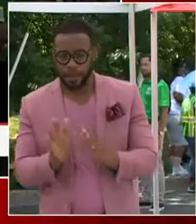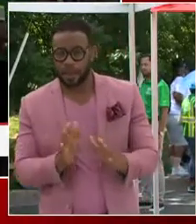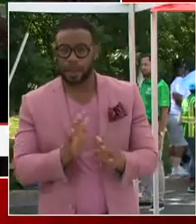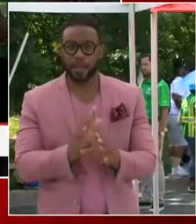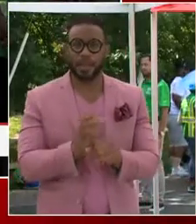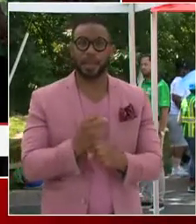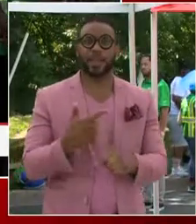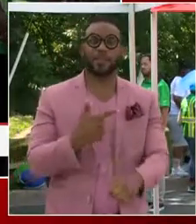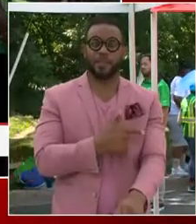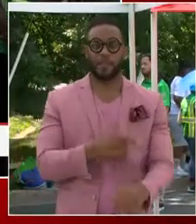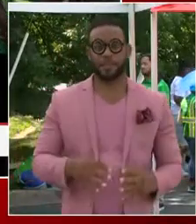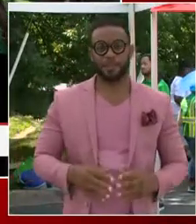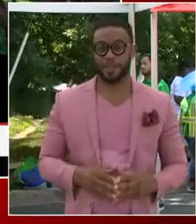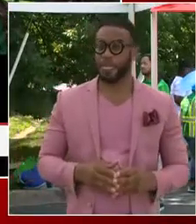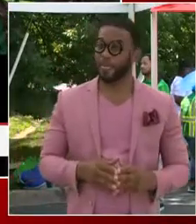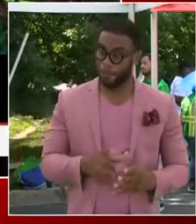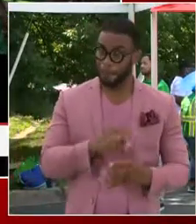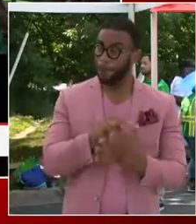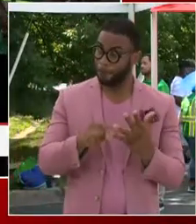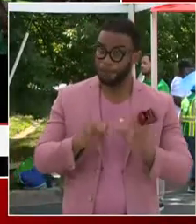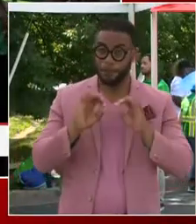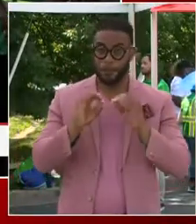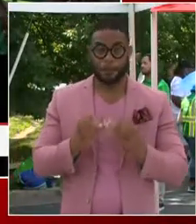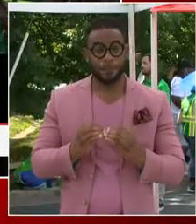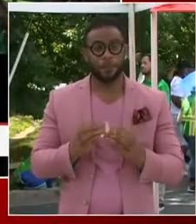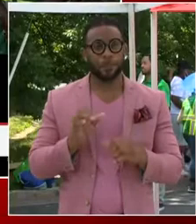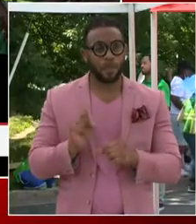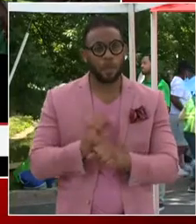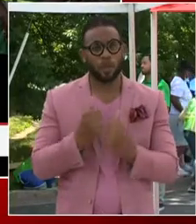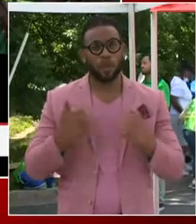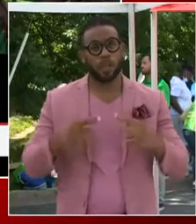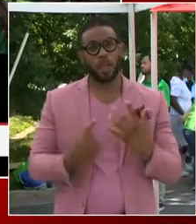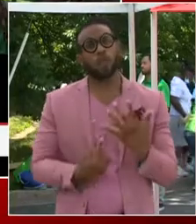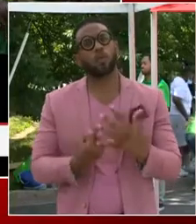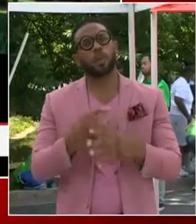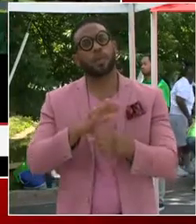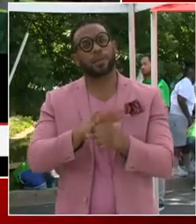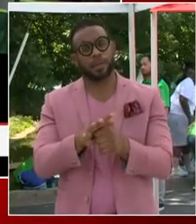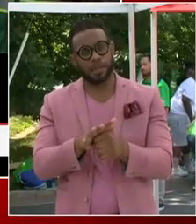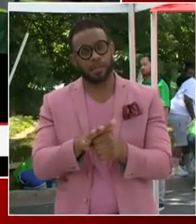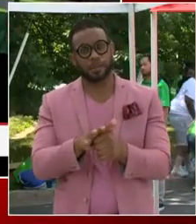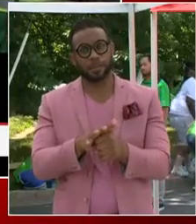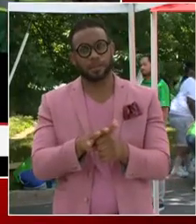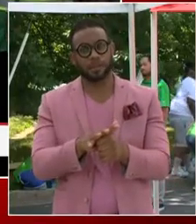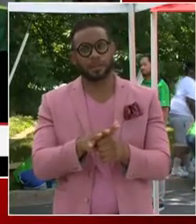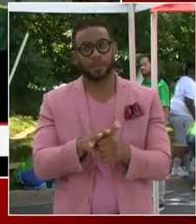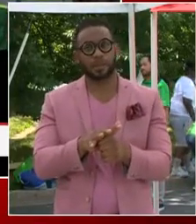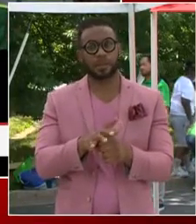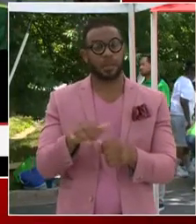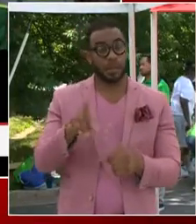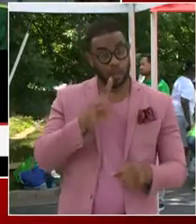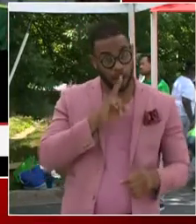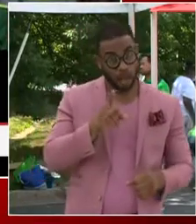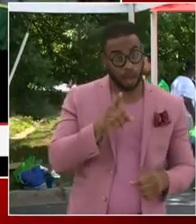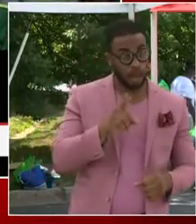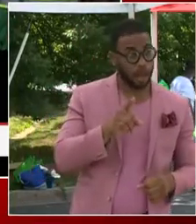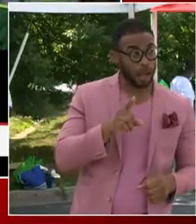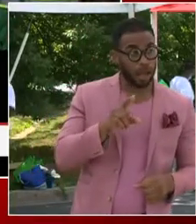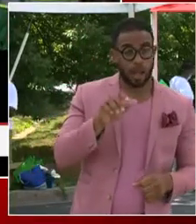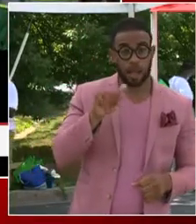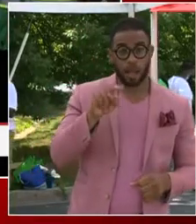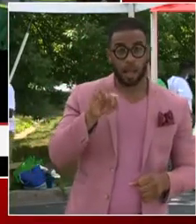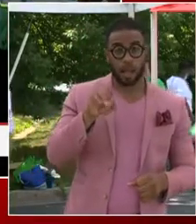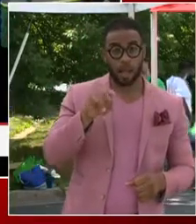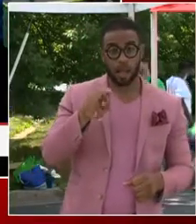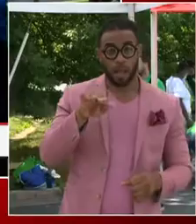get vaccinated. These organizations have worked with us throughout the pandemic, and they are the